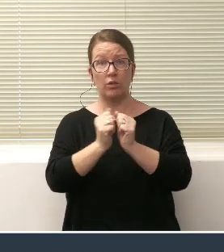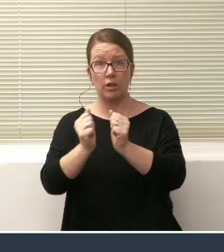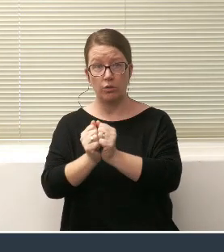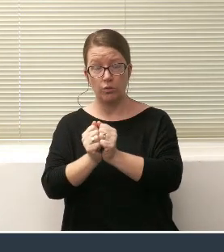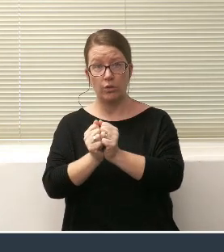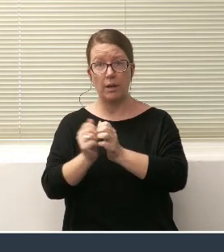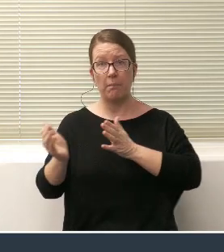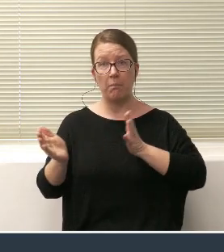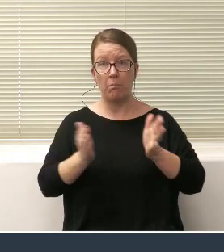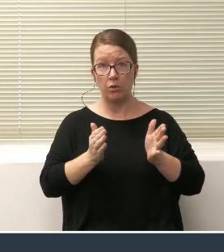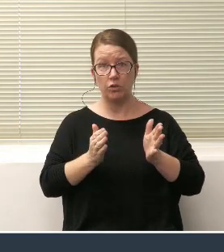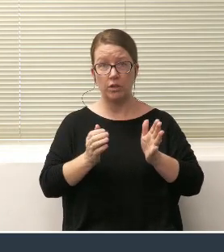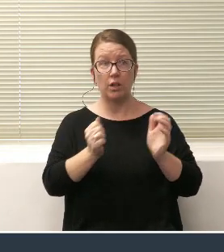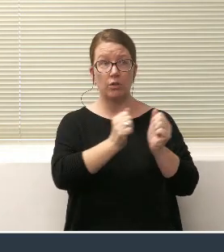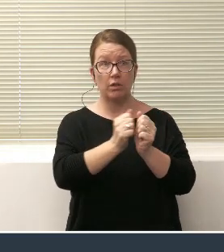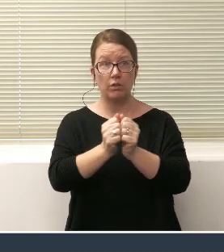speaking against?